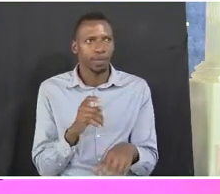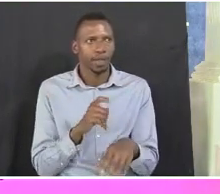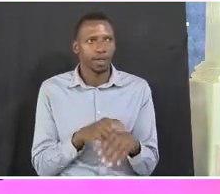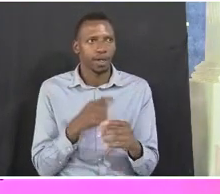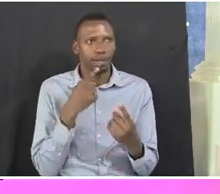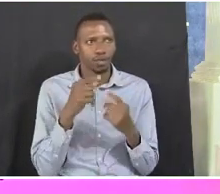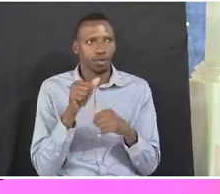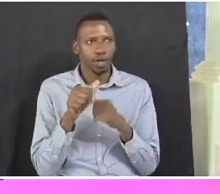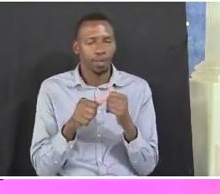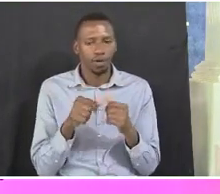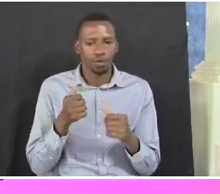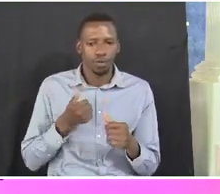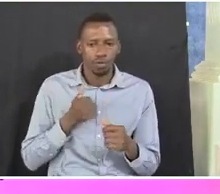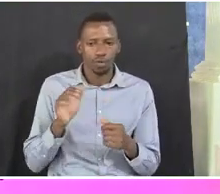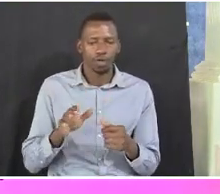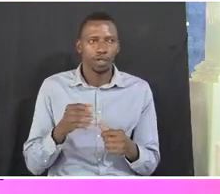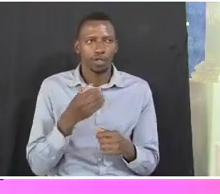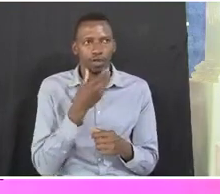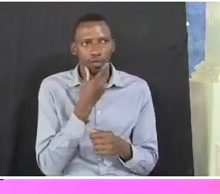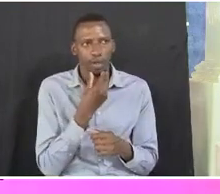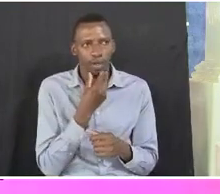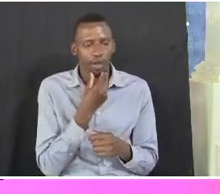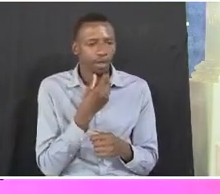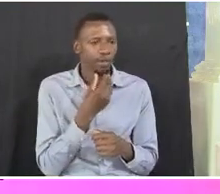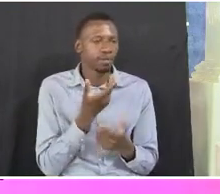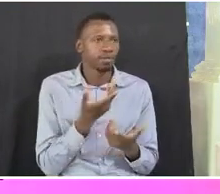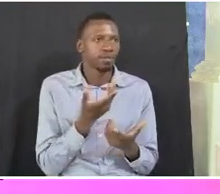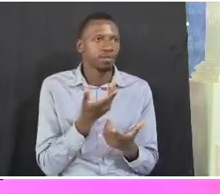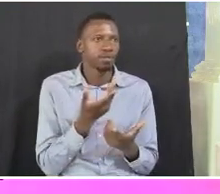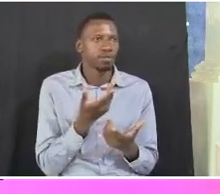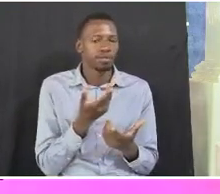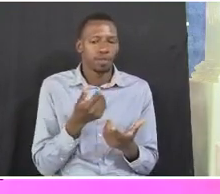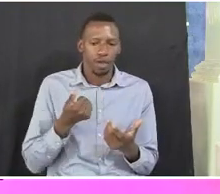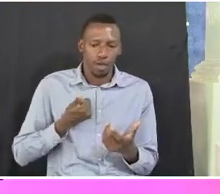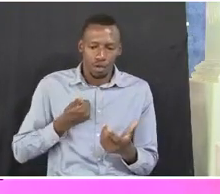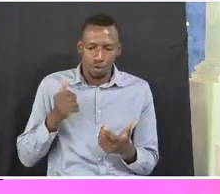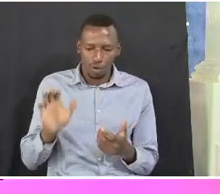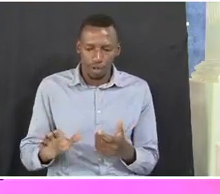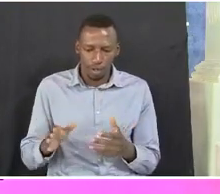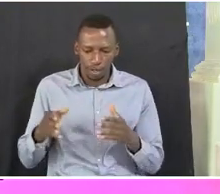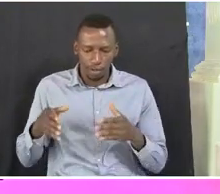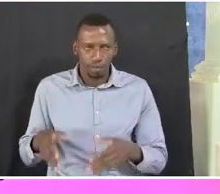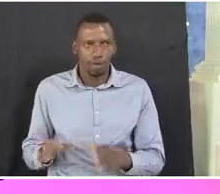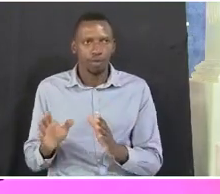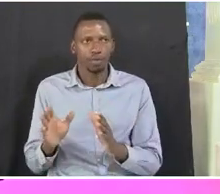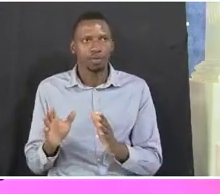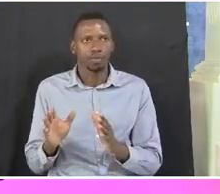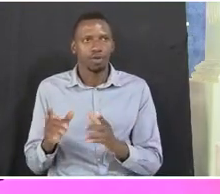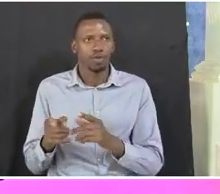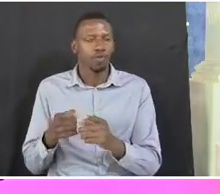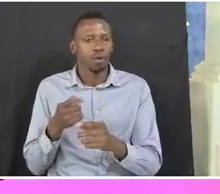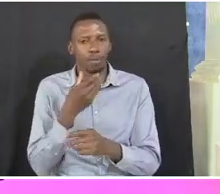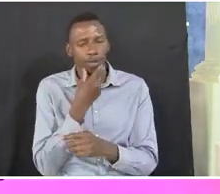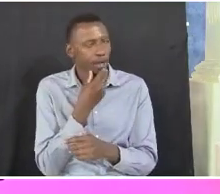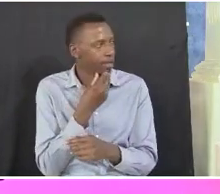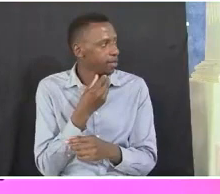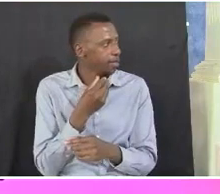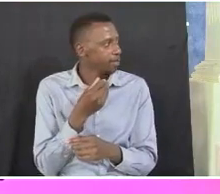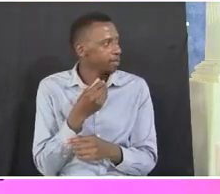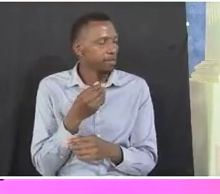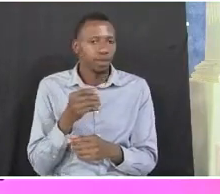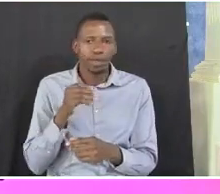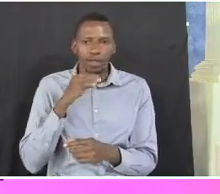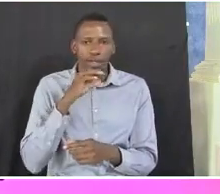the daughters of men, I mean the sons of daughters who are born to men, the sons